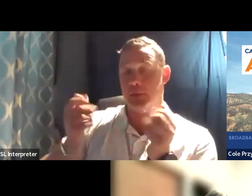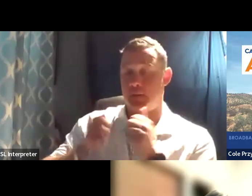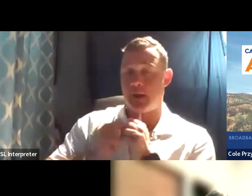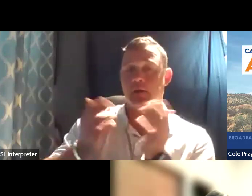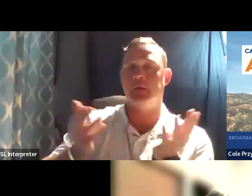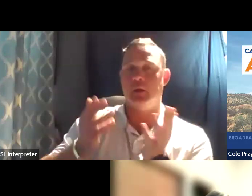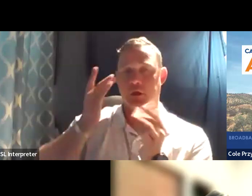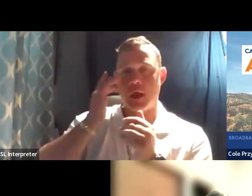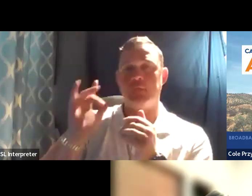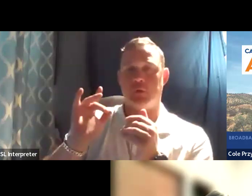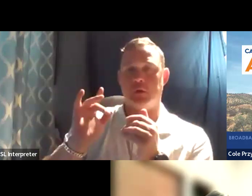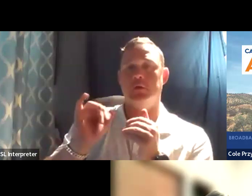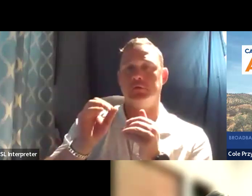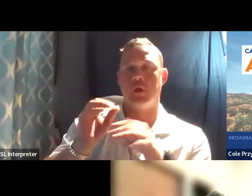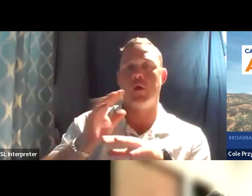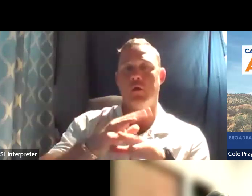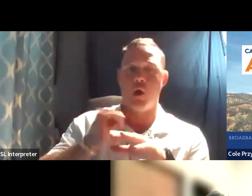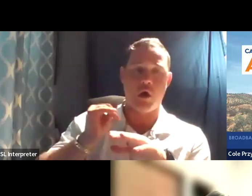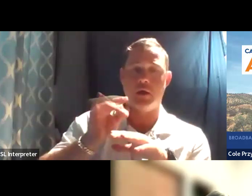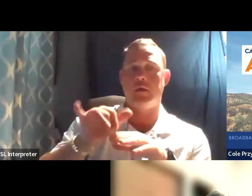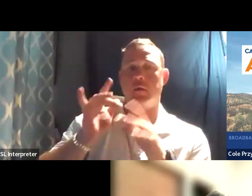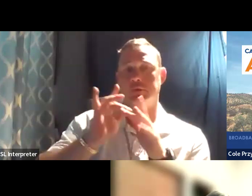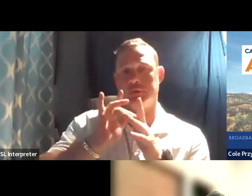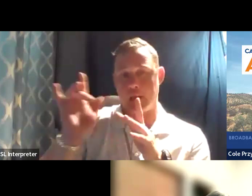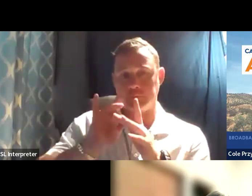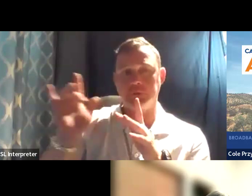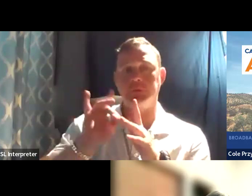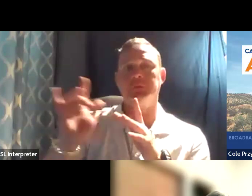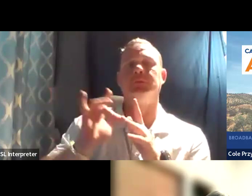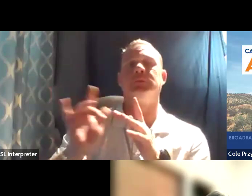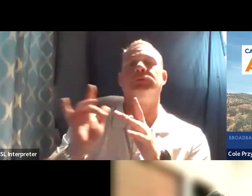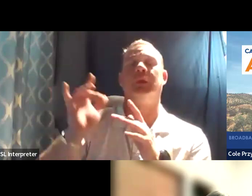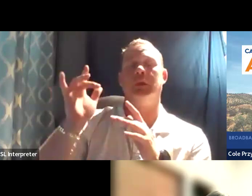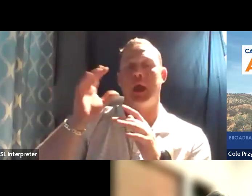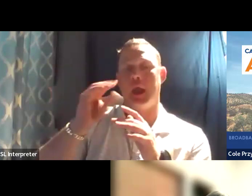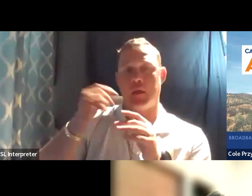California. So calling out those gaps, and the